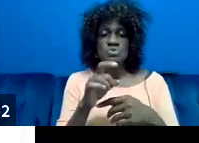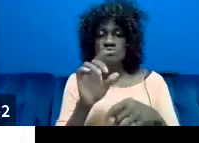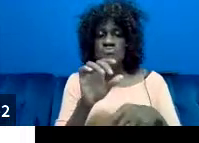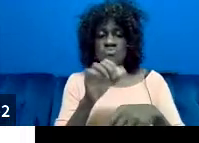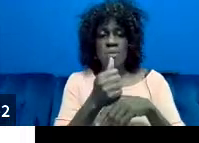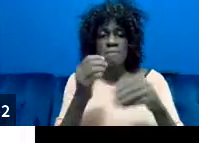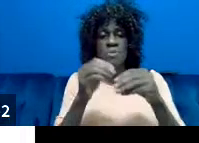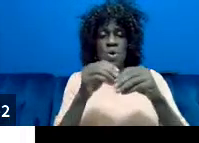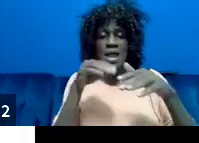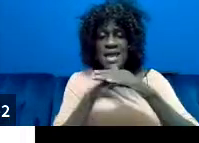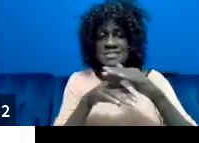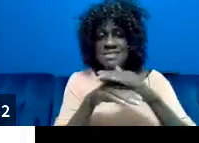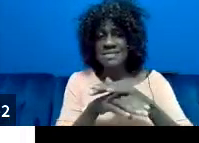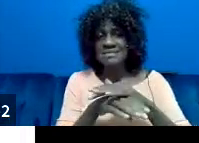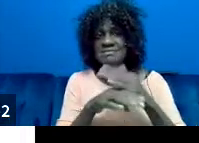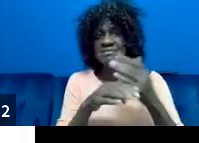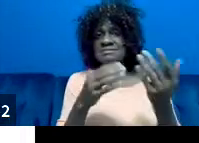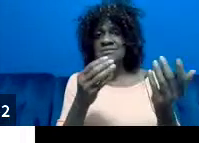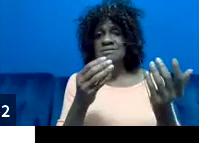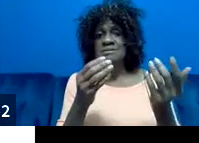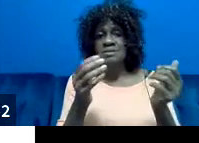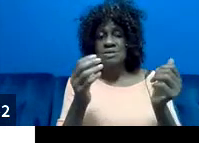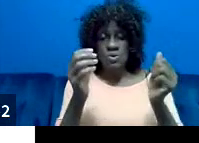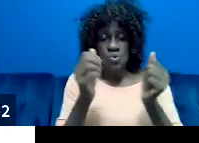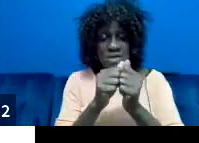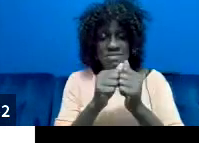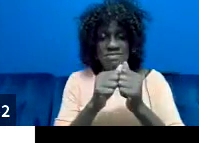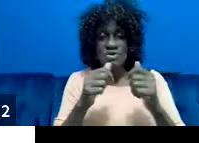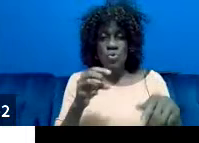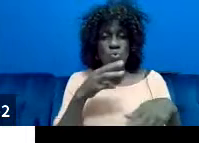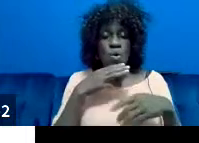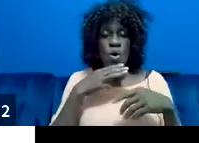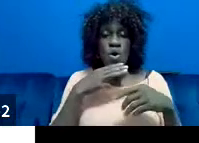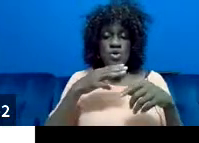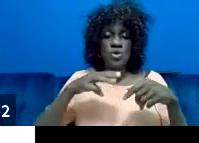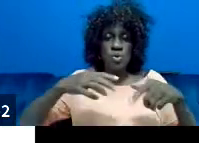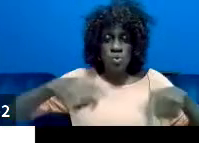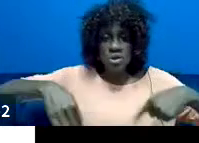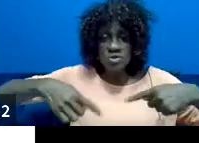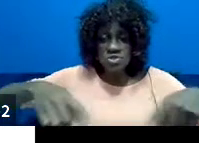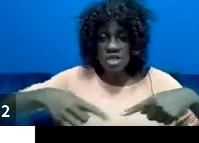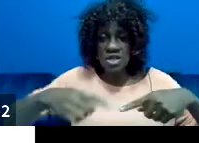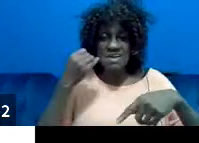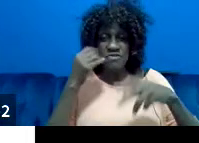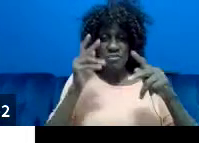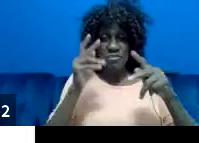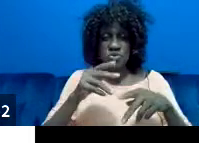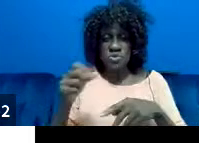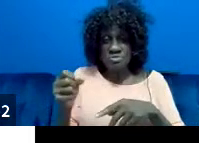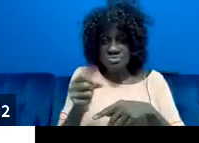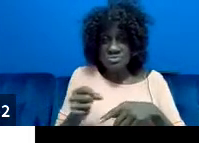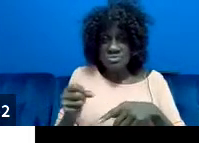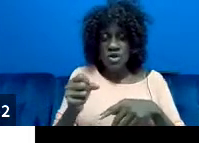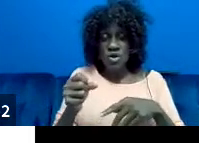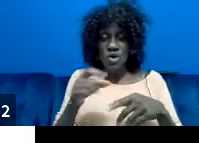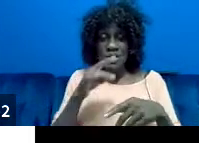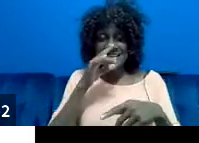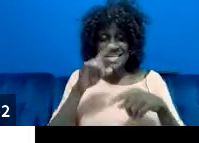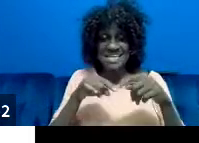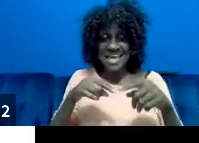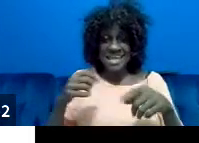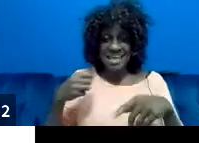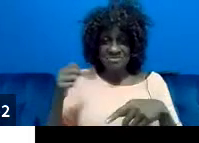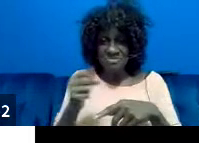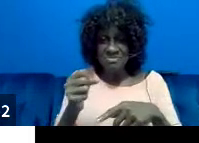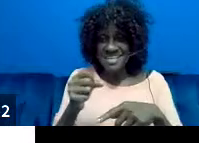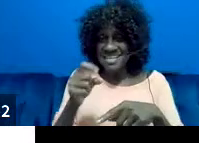greater access by an aquatic access wheelchair, so that somebody that is using a power device or a child that can't get their mobility